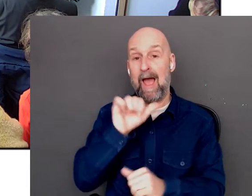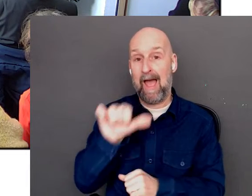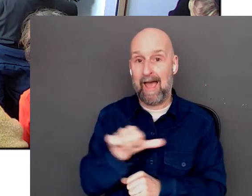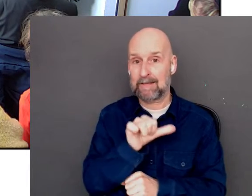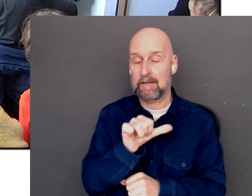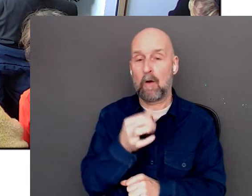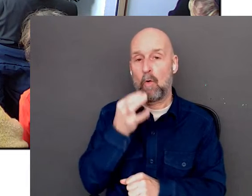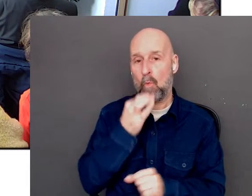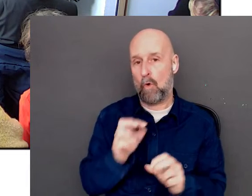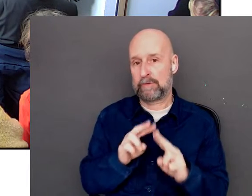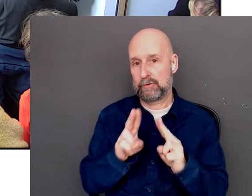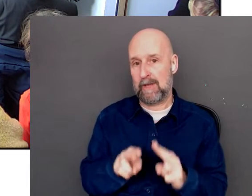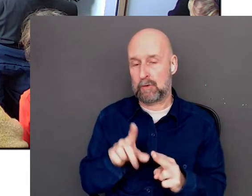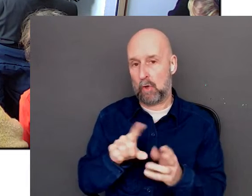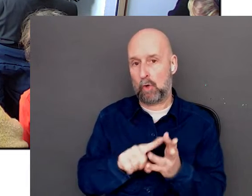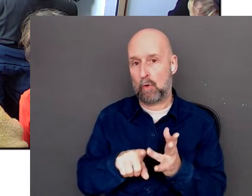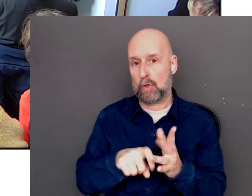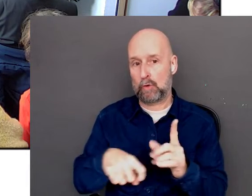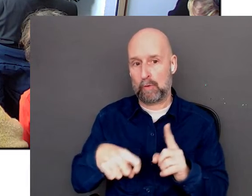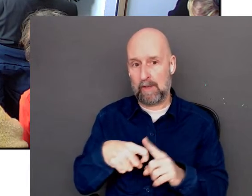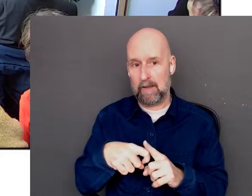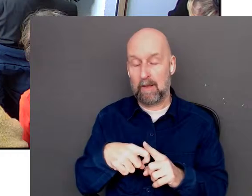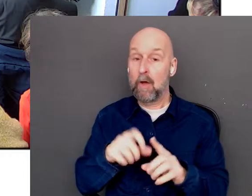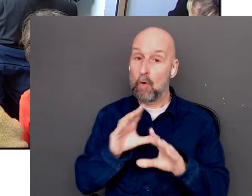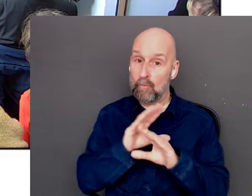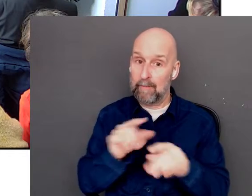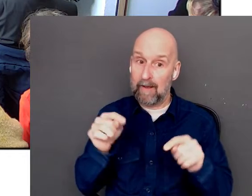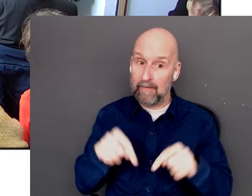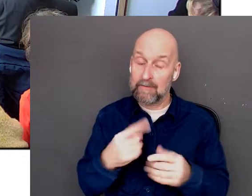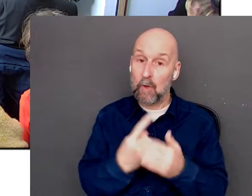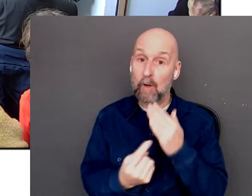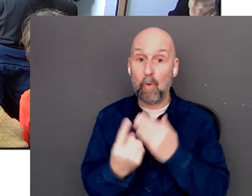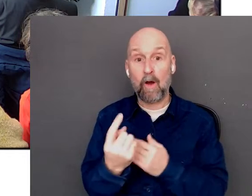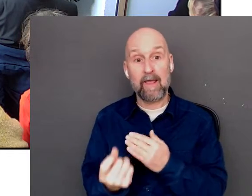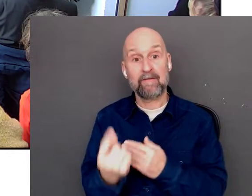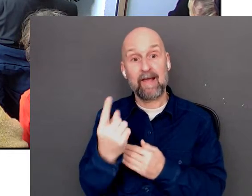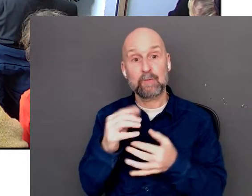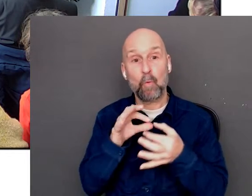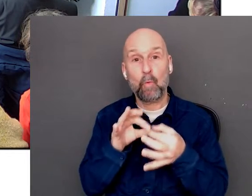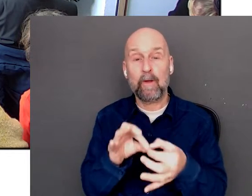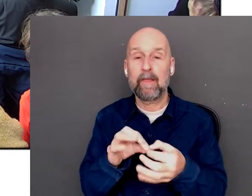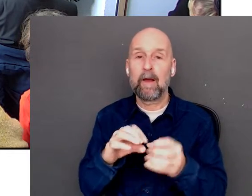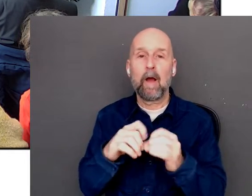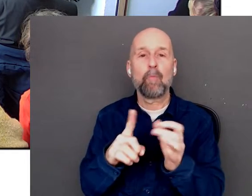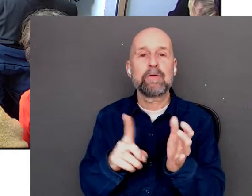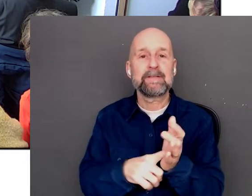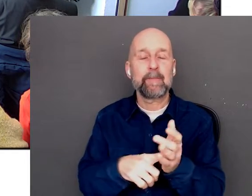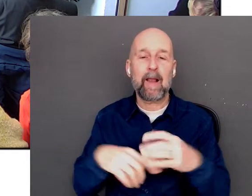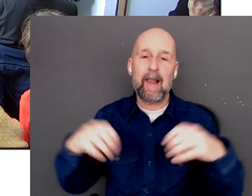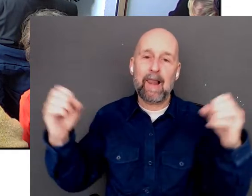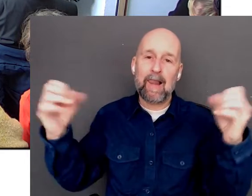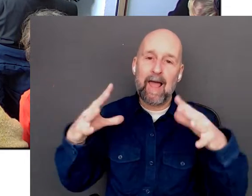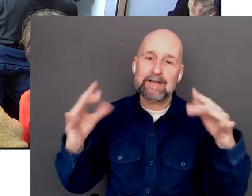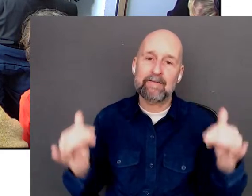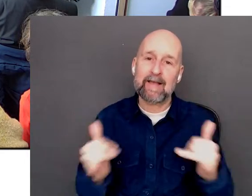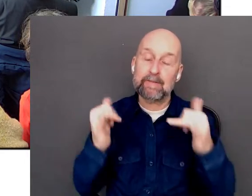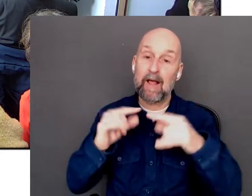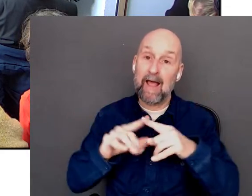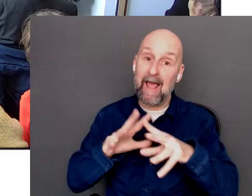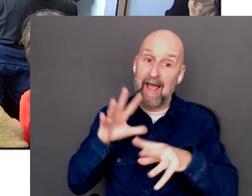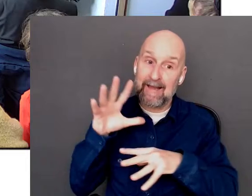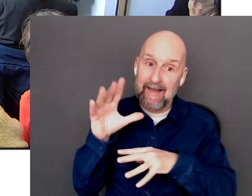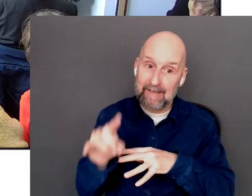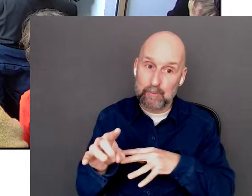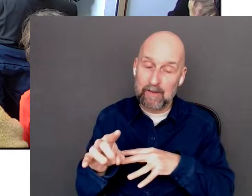studio@watershed.co.uk. And also a reminder that this is not the only event we're doing in collaboration with Bristol Light Festival. Next week, we have our